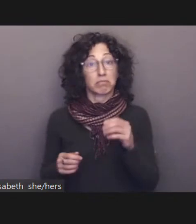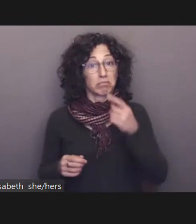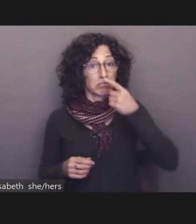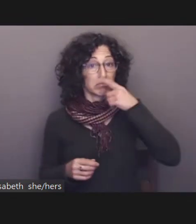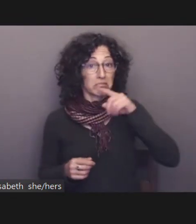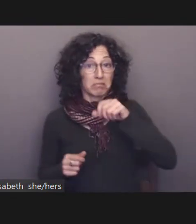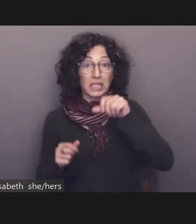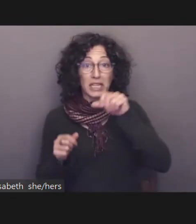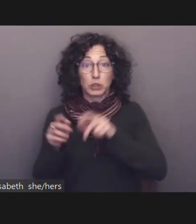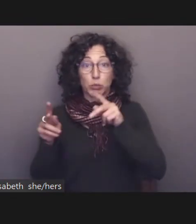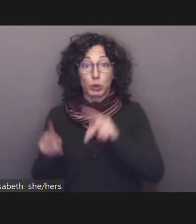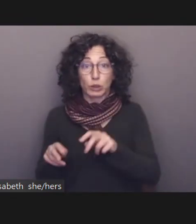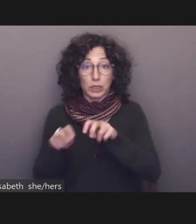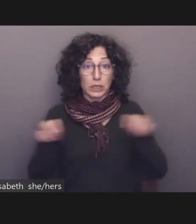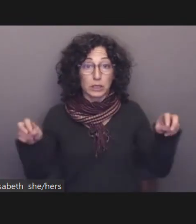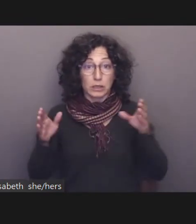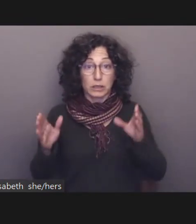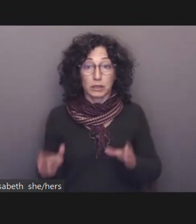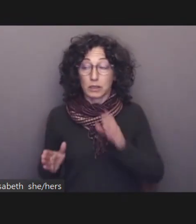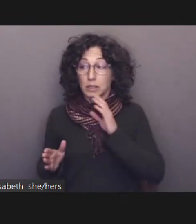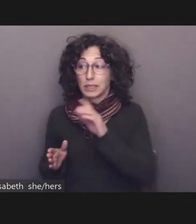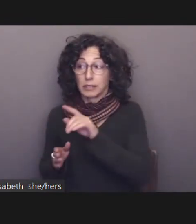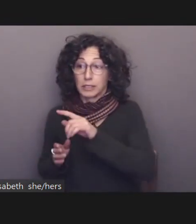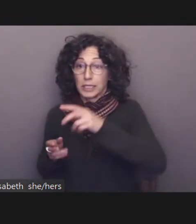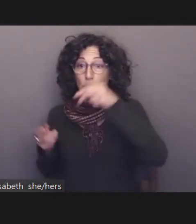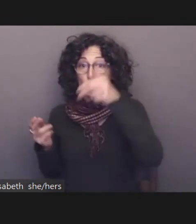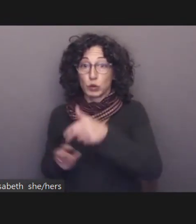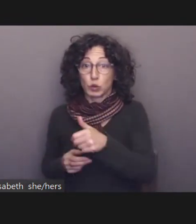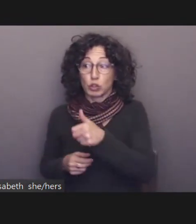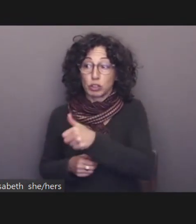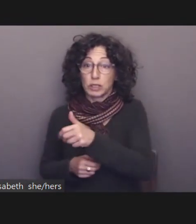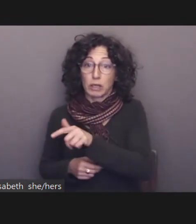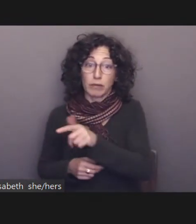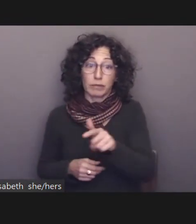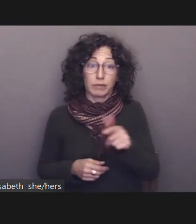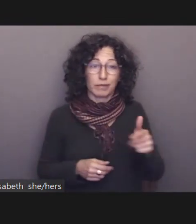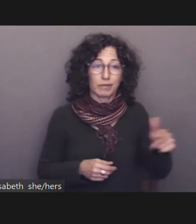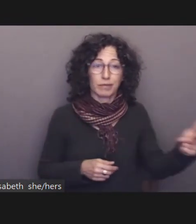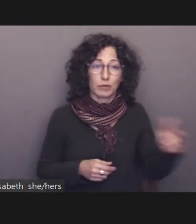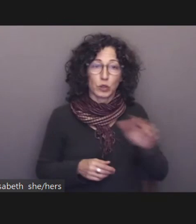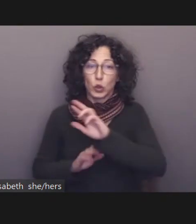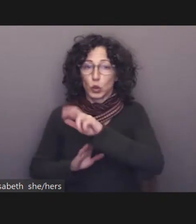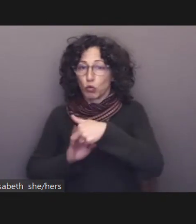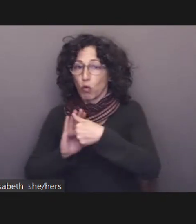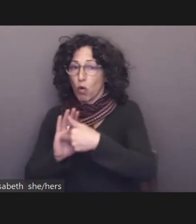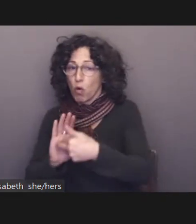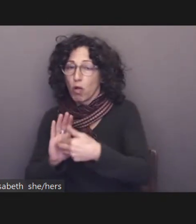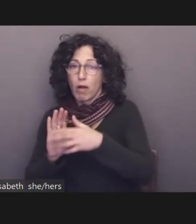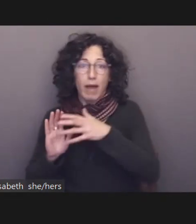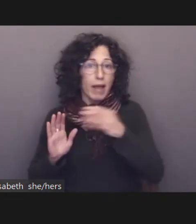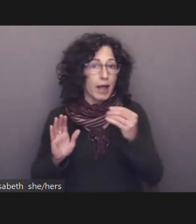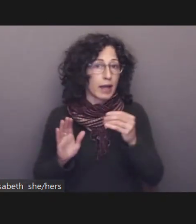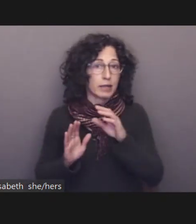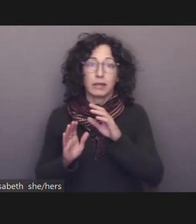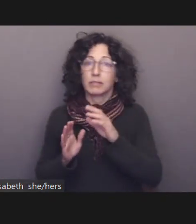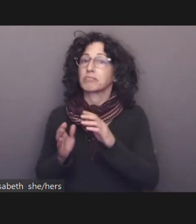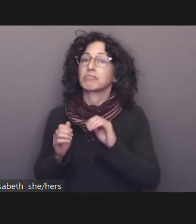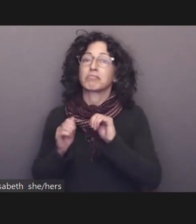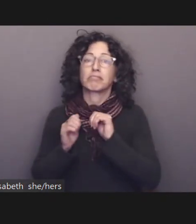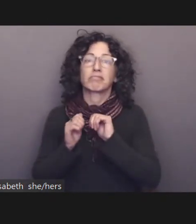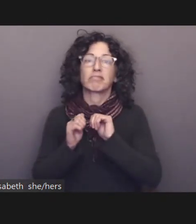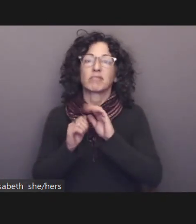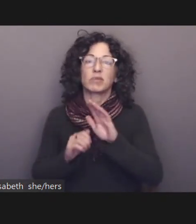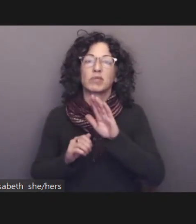yourself and what role that you have related to youth and family vaccinations? Let's start with